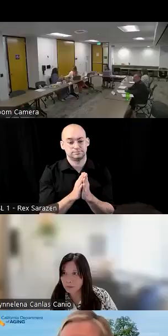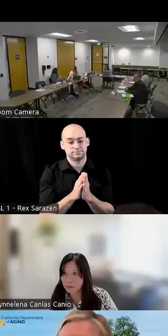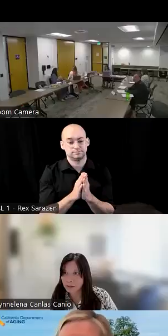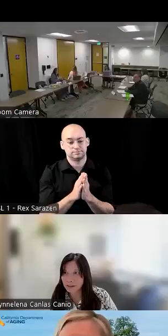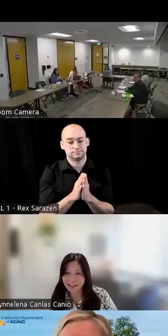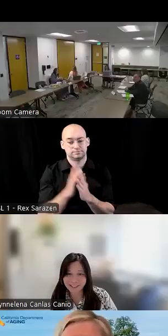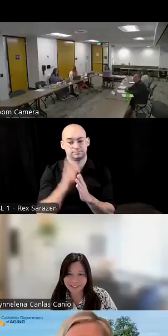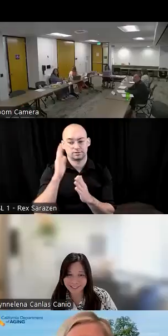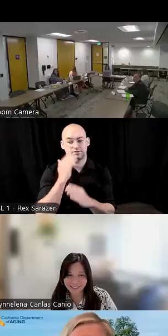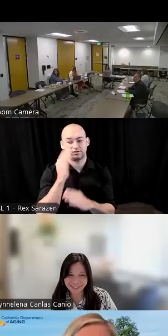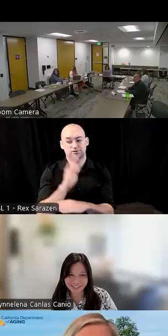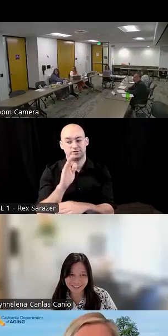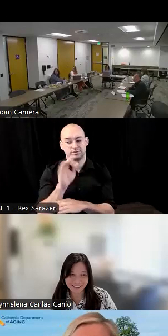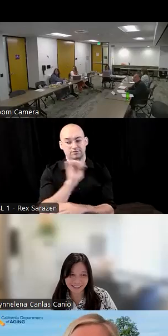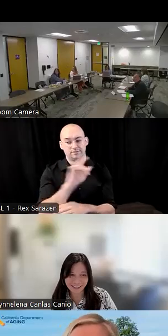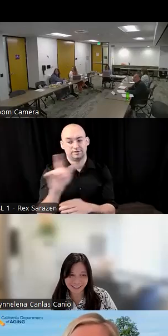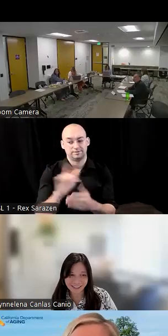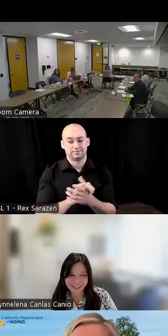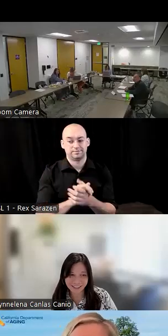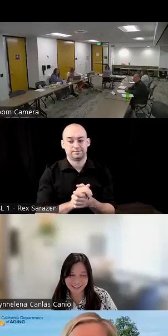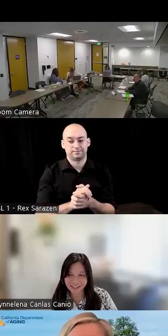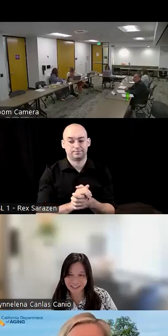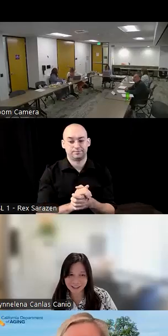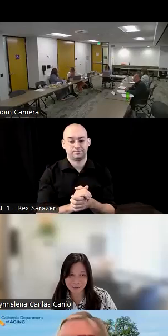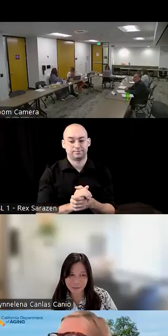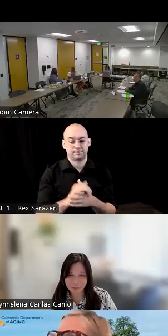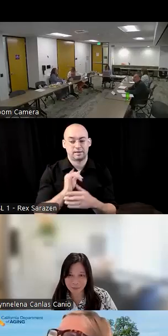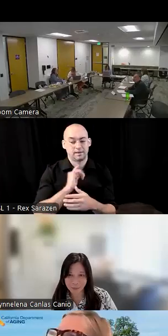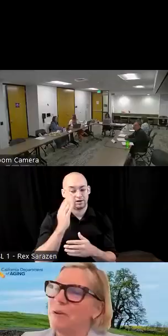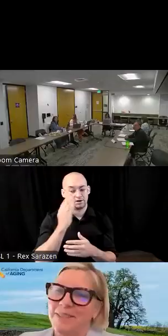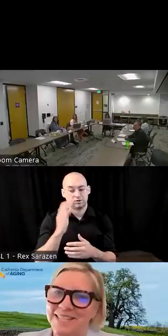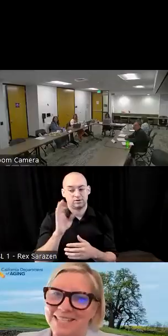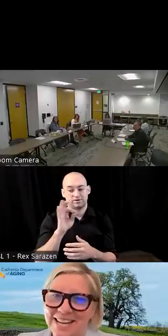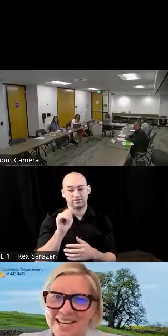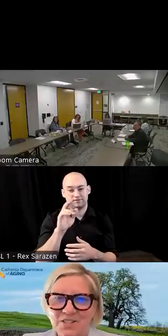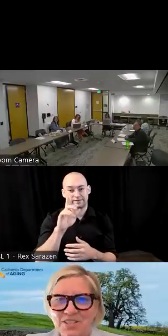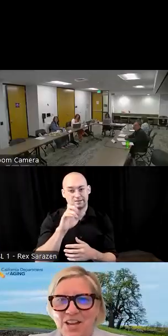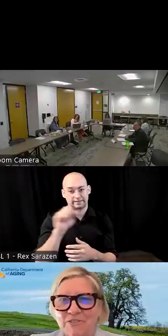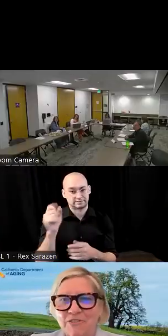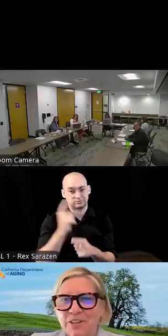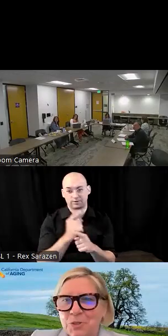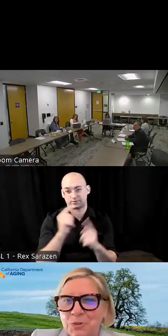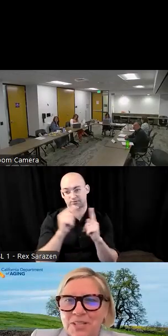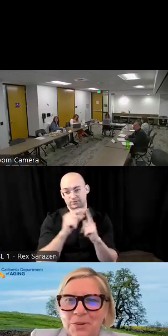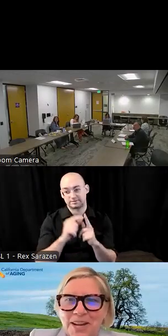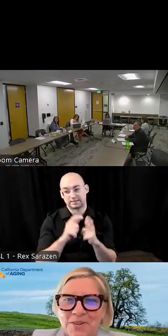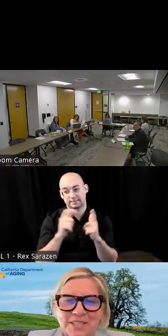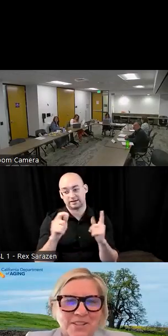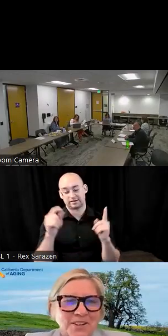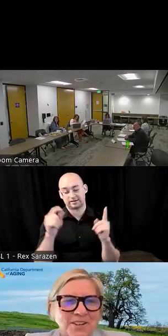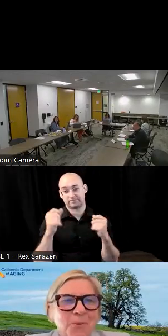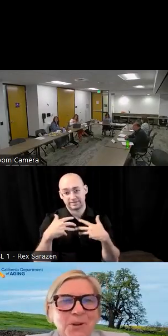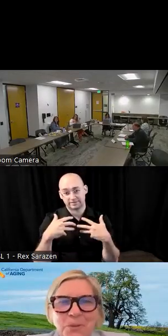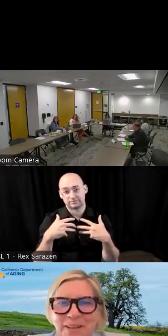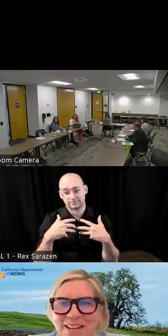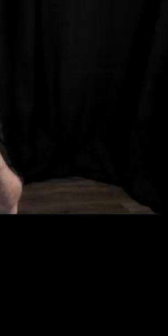Hi, good afternoon, everyone. I don't know if fearless is the right word these days. There's a lot of fear swirling around in